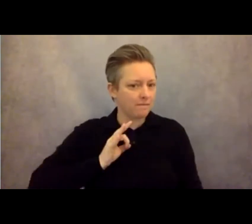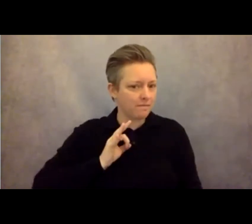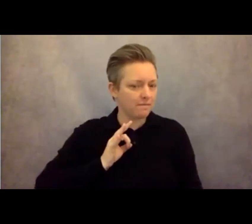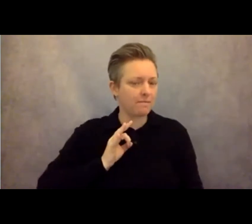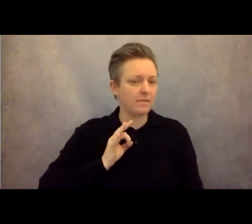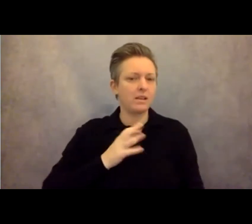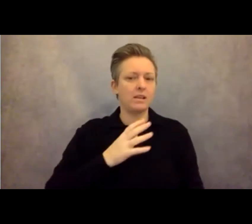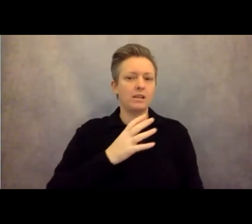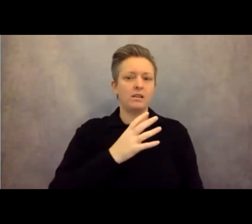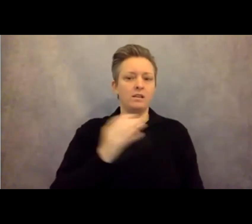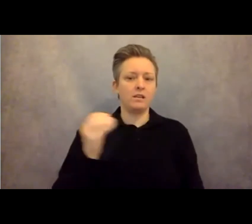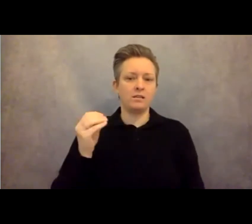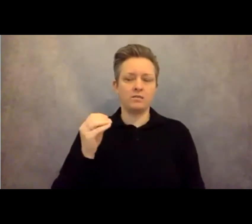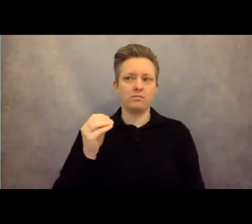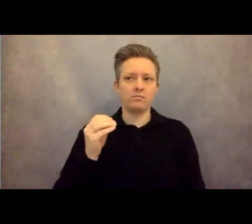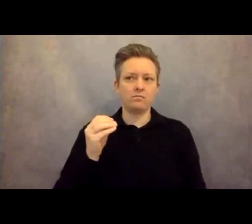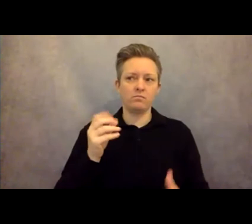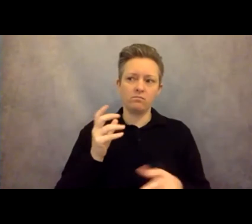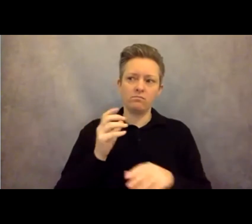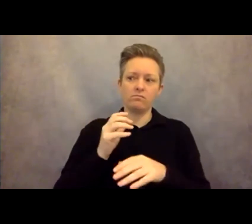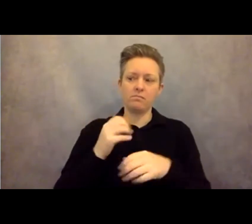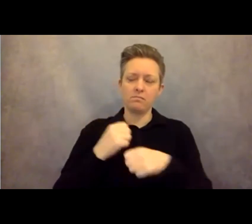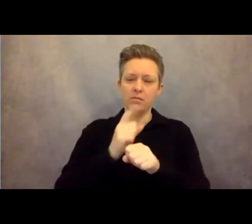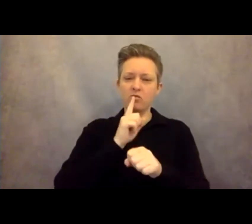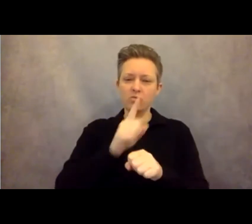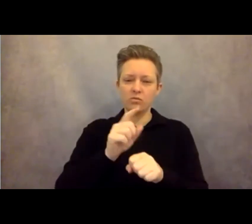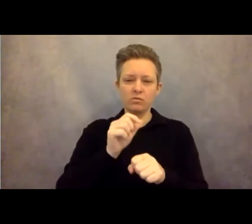get to real and authentic allyship?